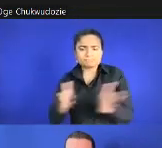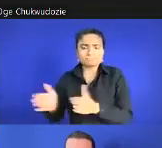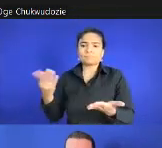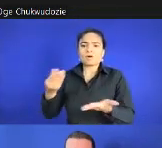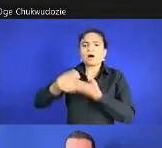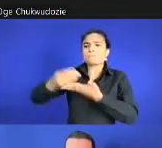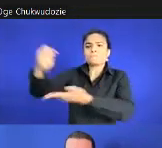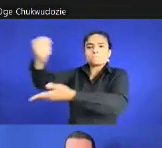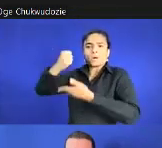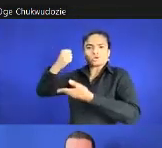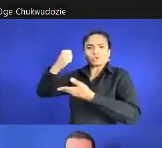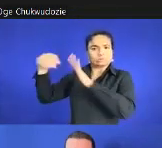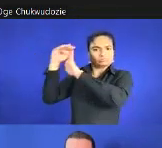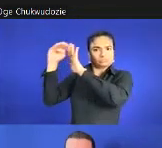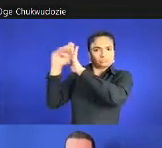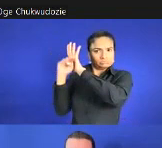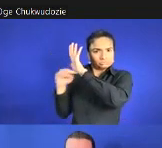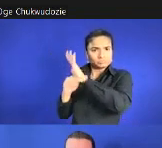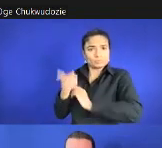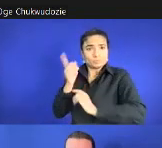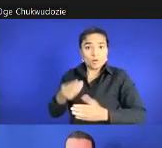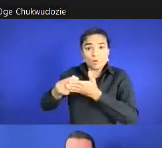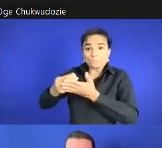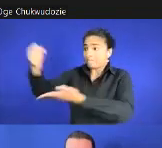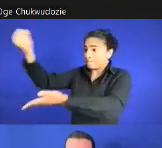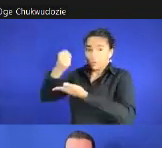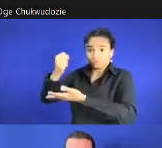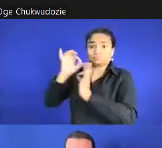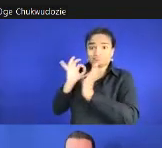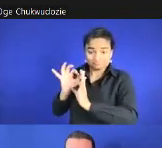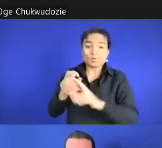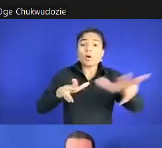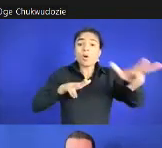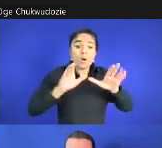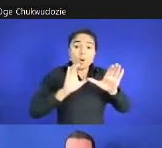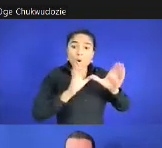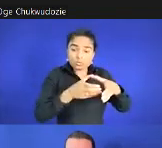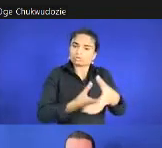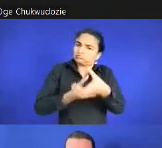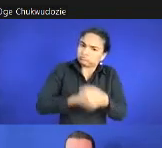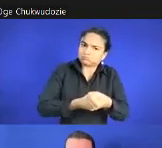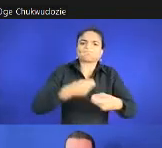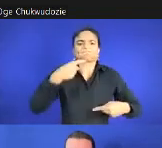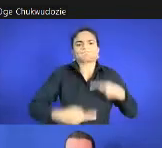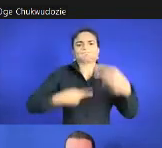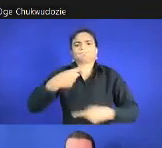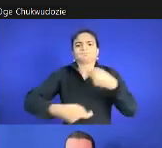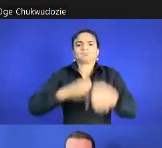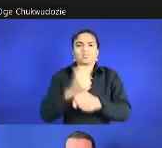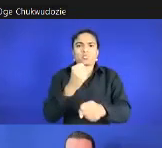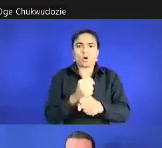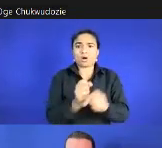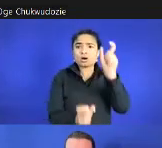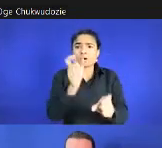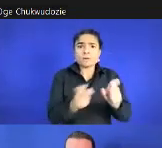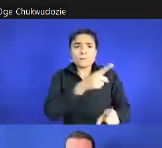the CFM. We should have a plan. We should be able to spell out who is going to do what and what we intend to do in